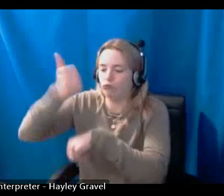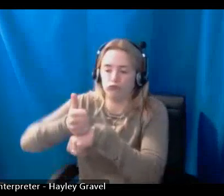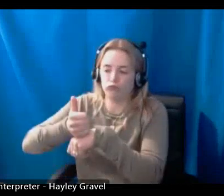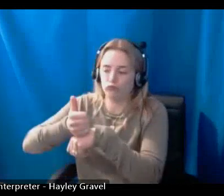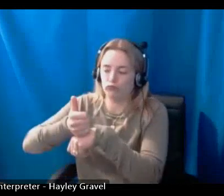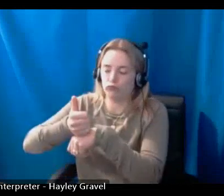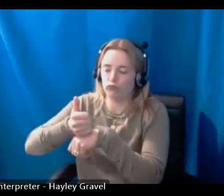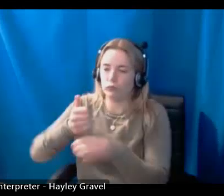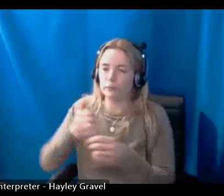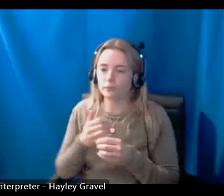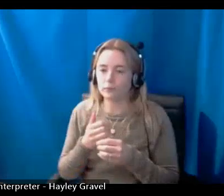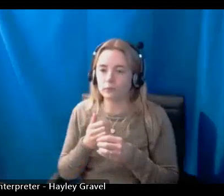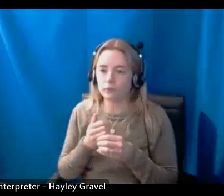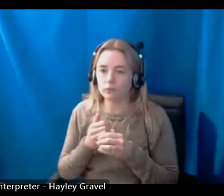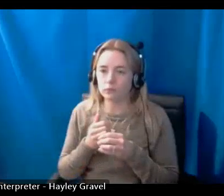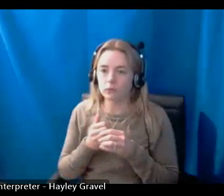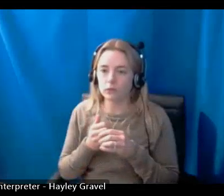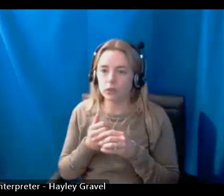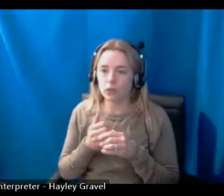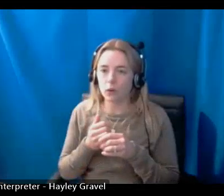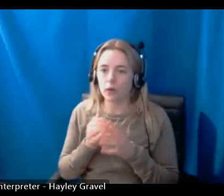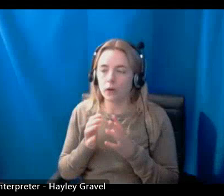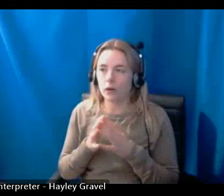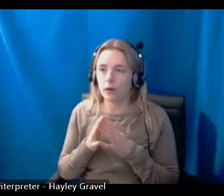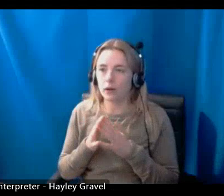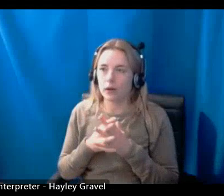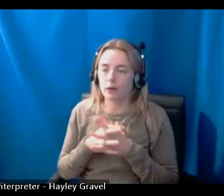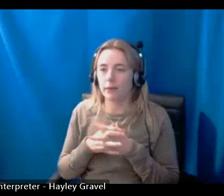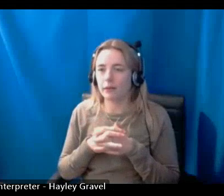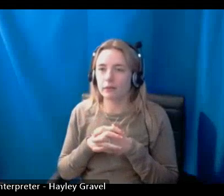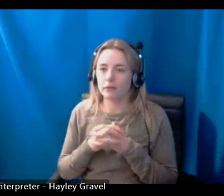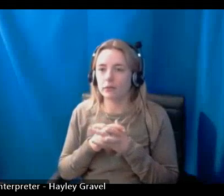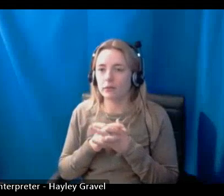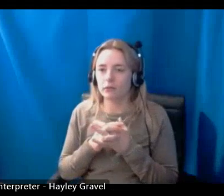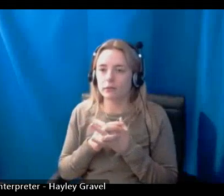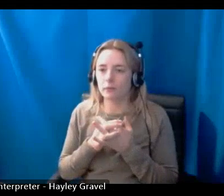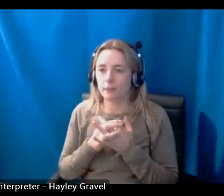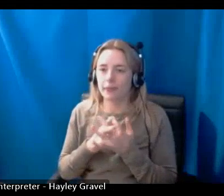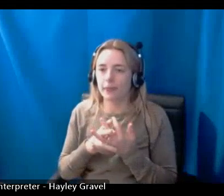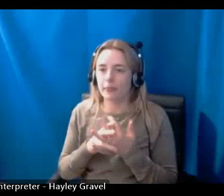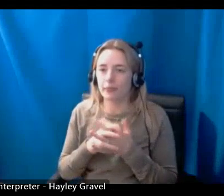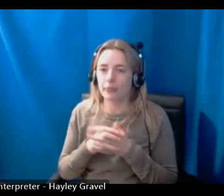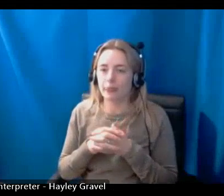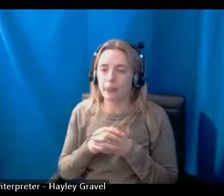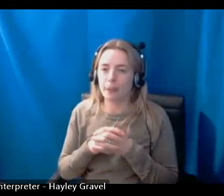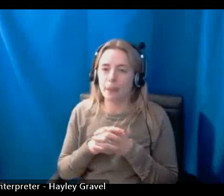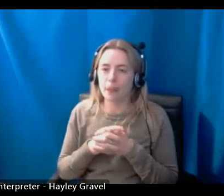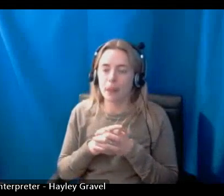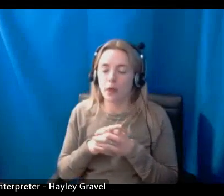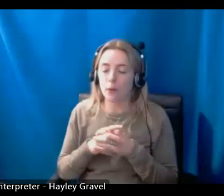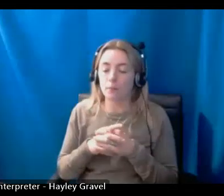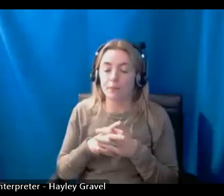Is like a super, like a hyper extended thesis, but not a paper? Not